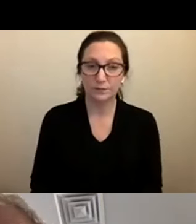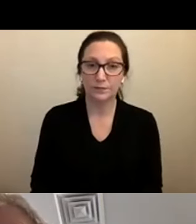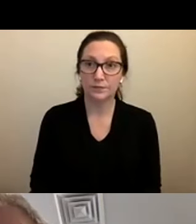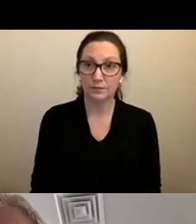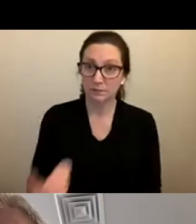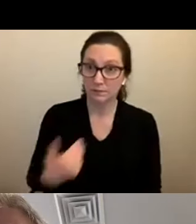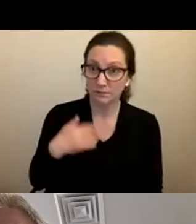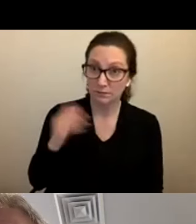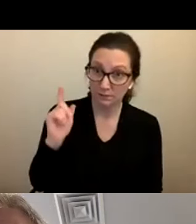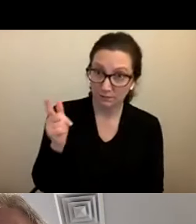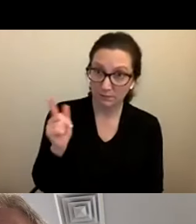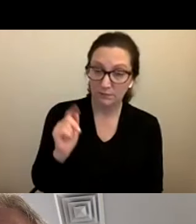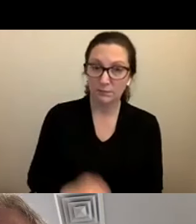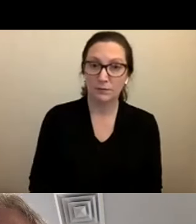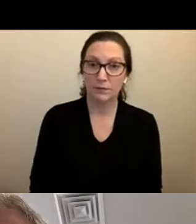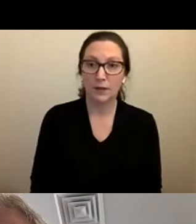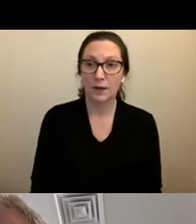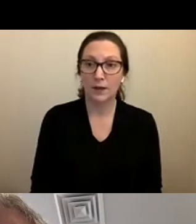Is there a second?